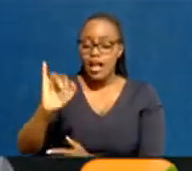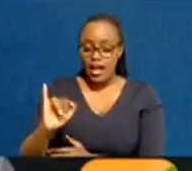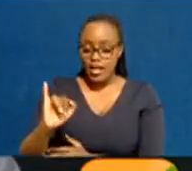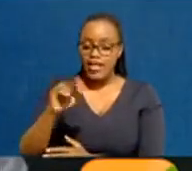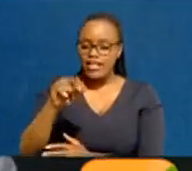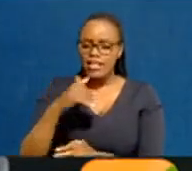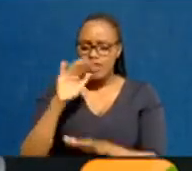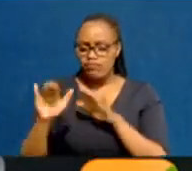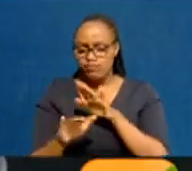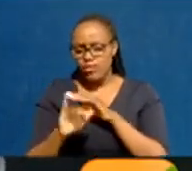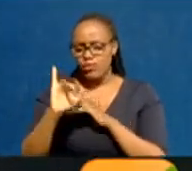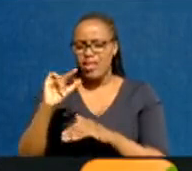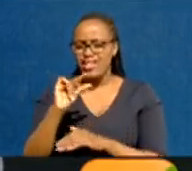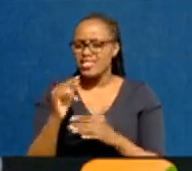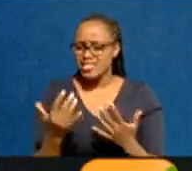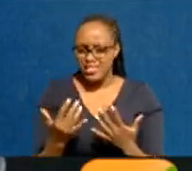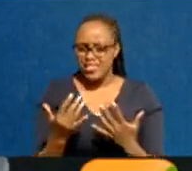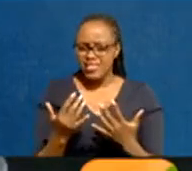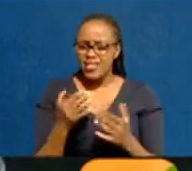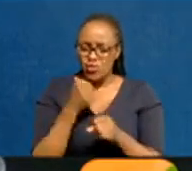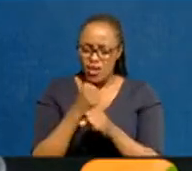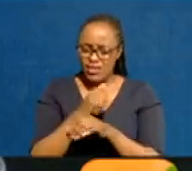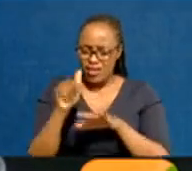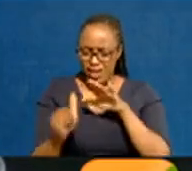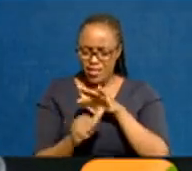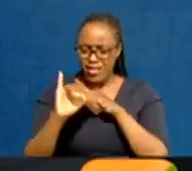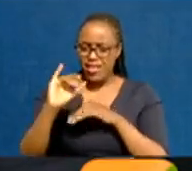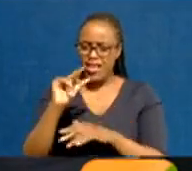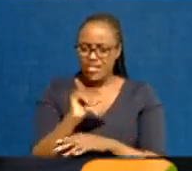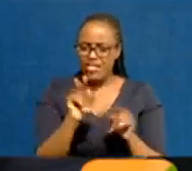subordinate to the IG. That is not how the other, that's the law. Foresee the roles of the new DCI. Yeah. So,